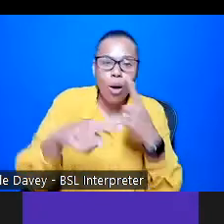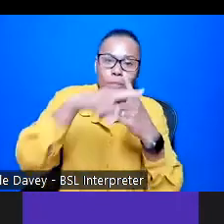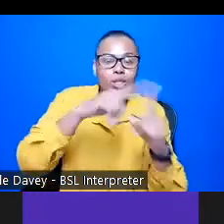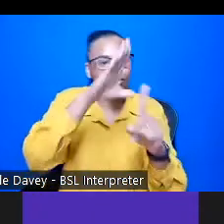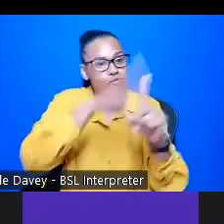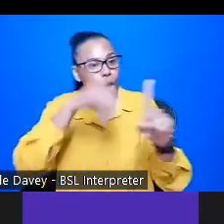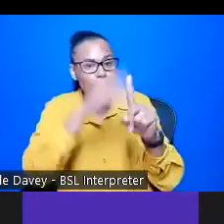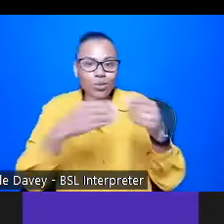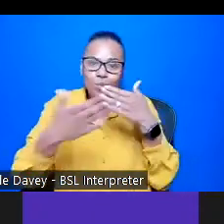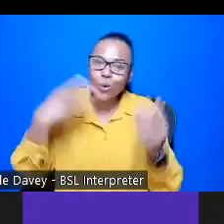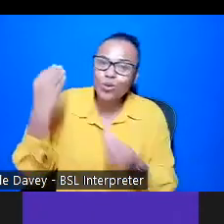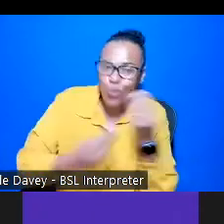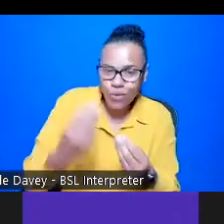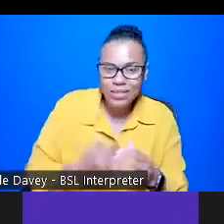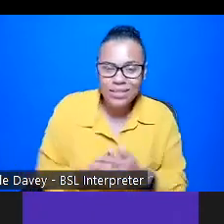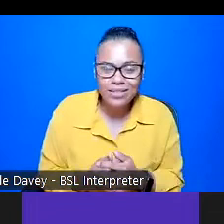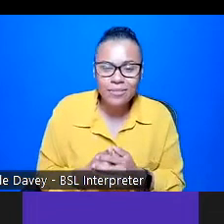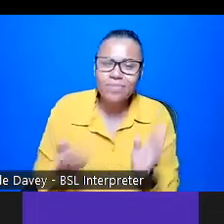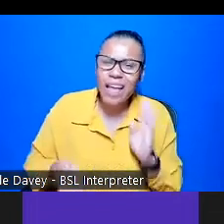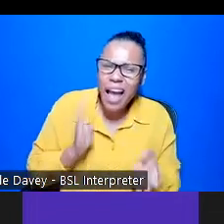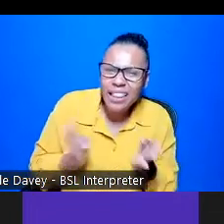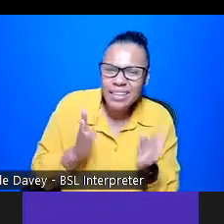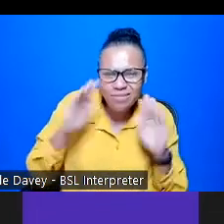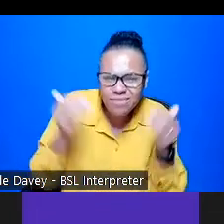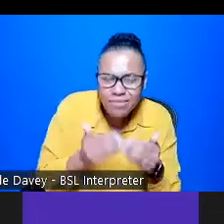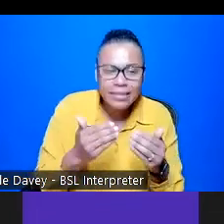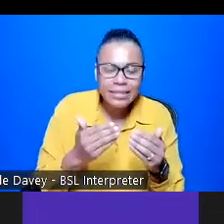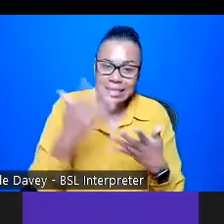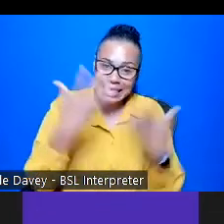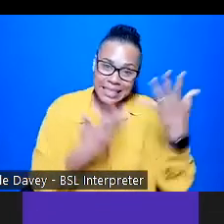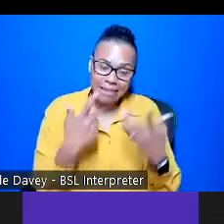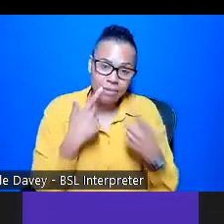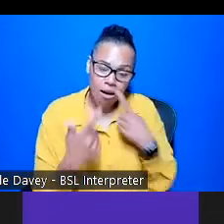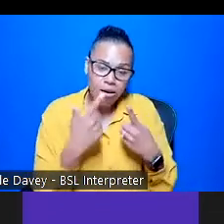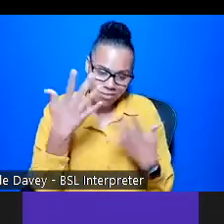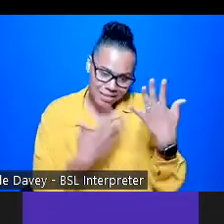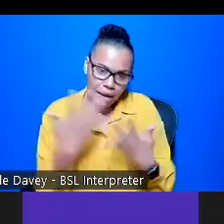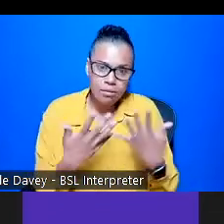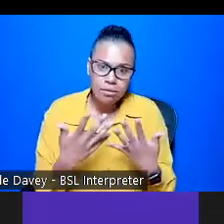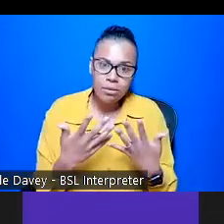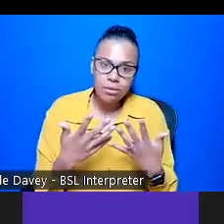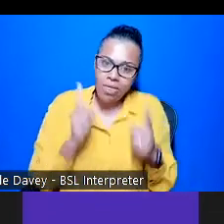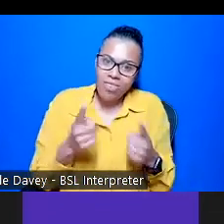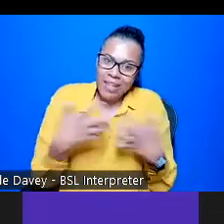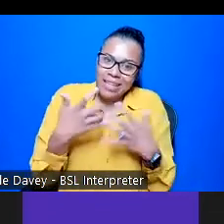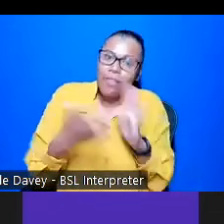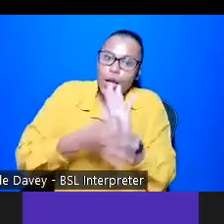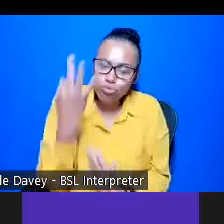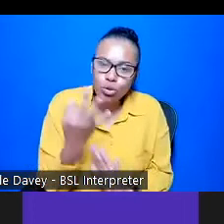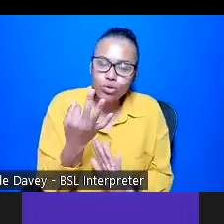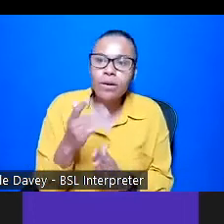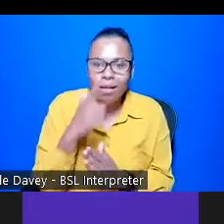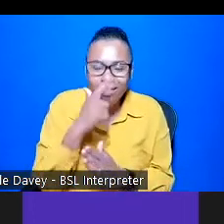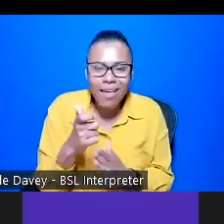Athletes focus on data and stats in order to consistently improve and strive to be the best that they